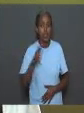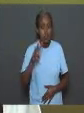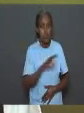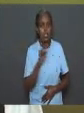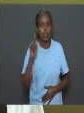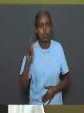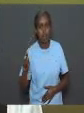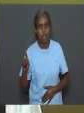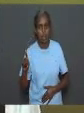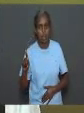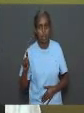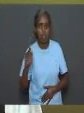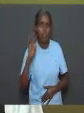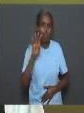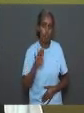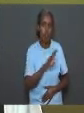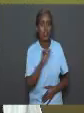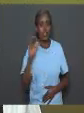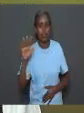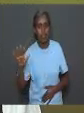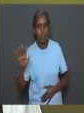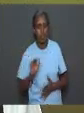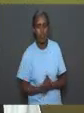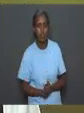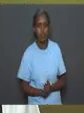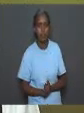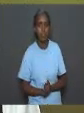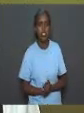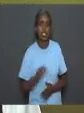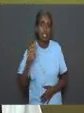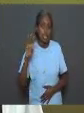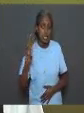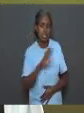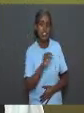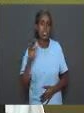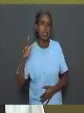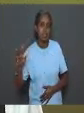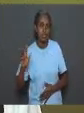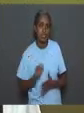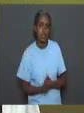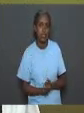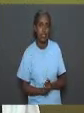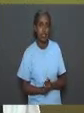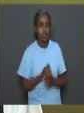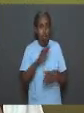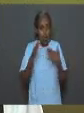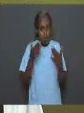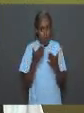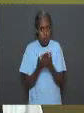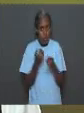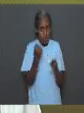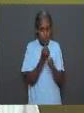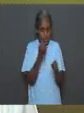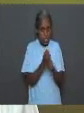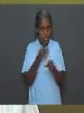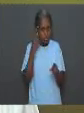1, 4 and 5, 6 and 3, all would have done just